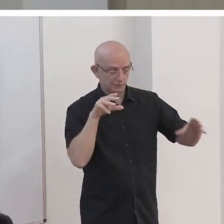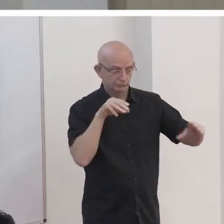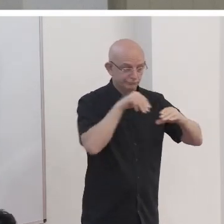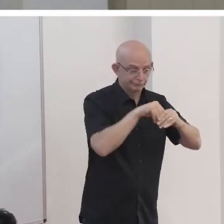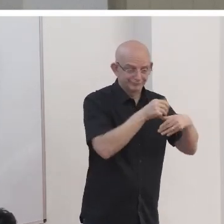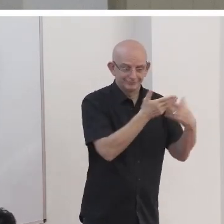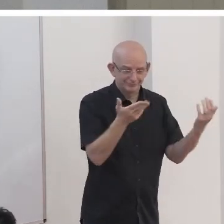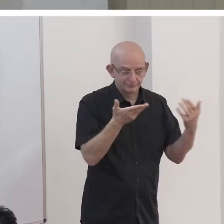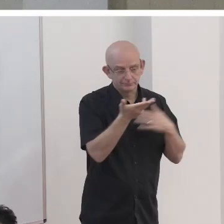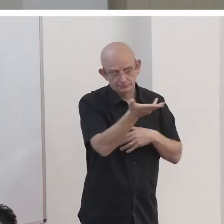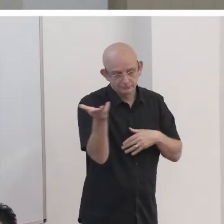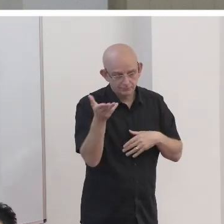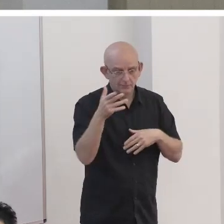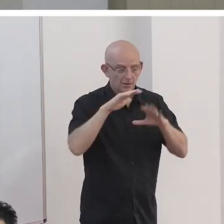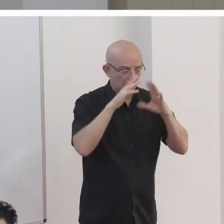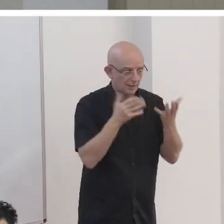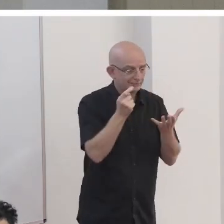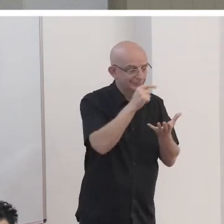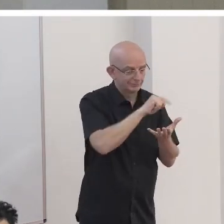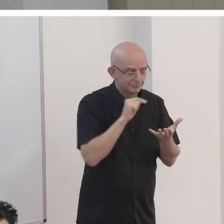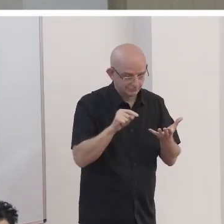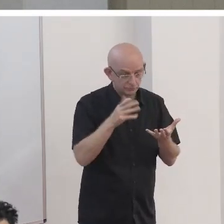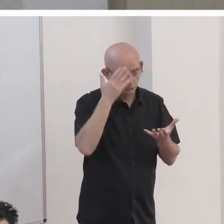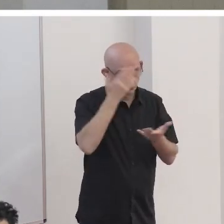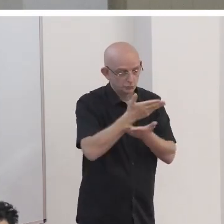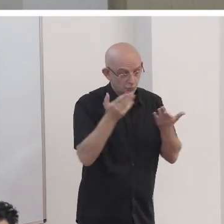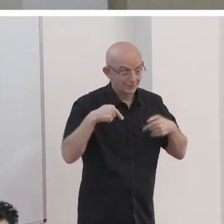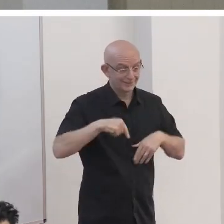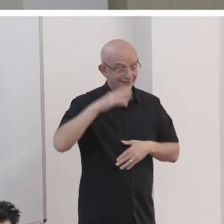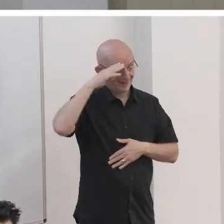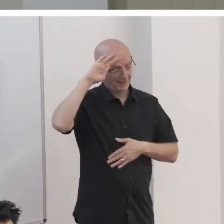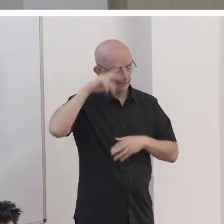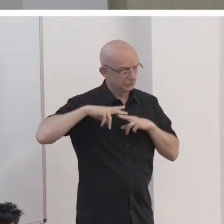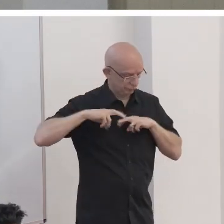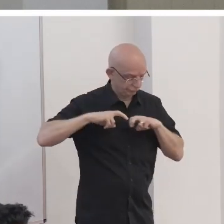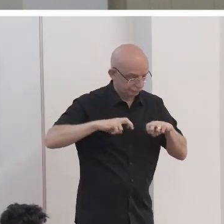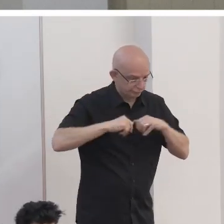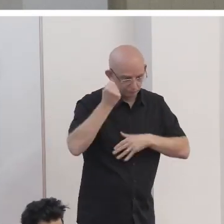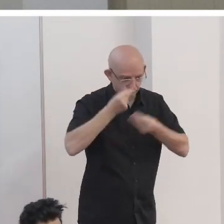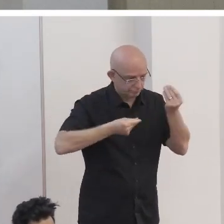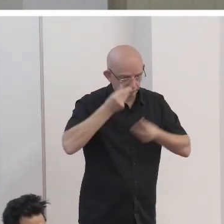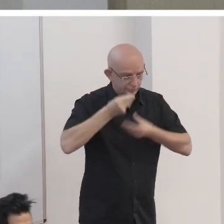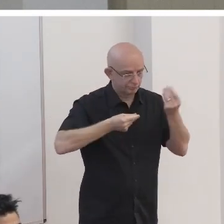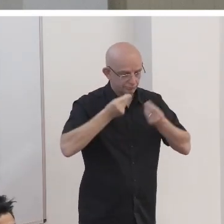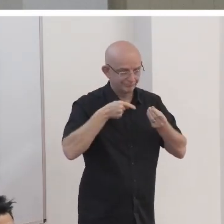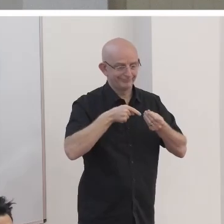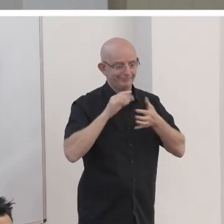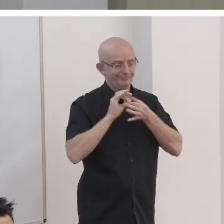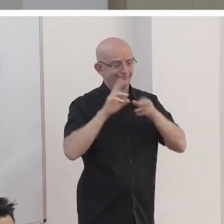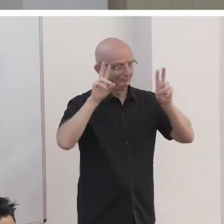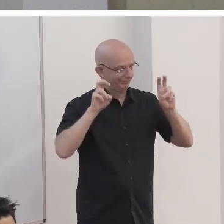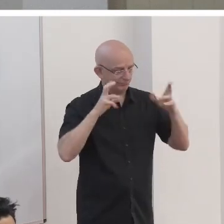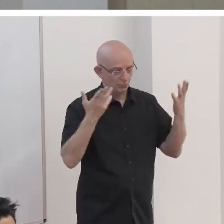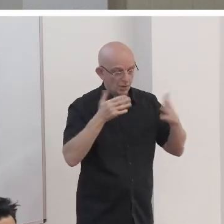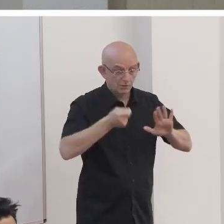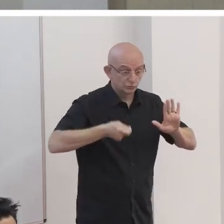access to justice, people that need access to the justice system the most, disabled people, face the most amount of barriers when they are seeking to access either